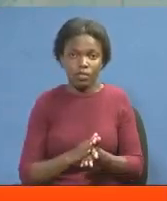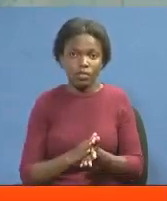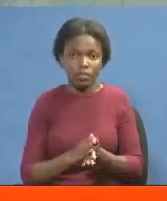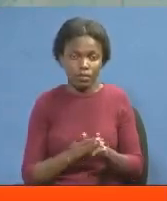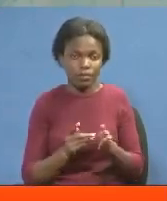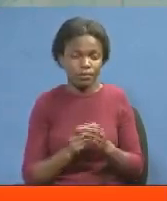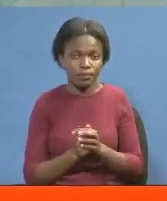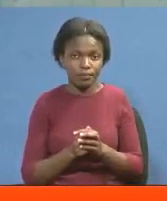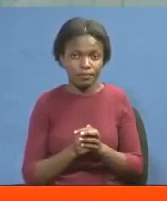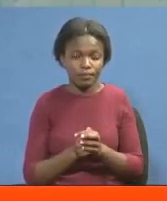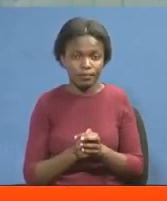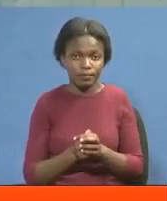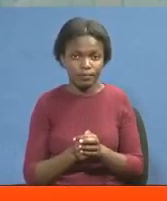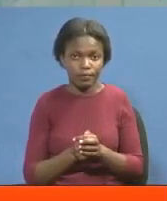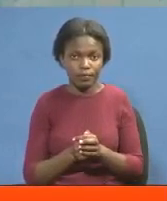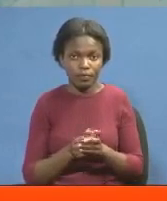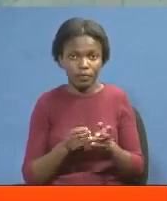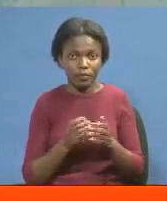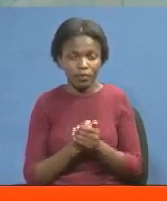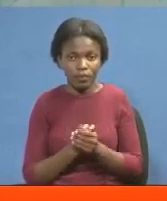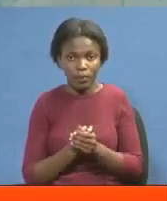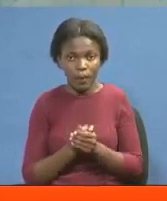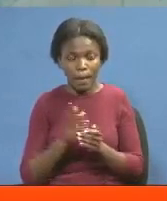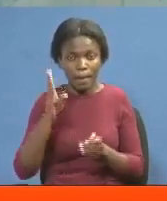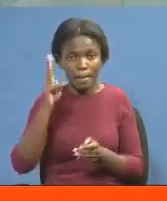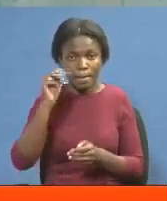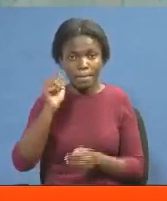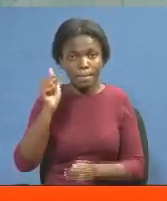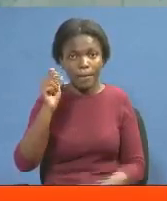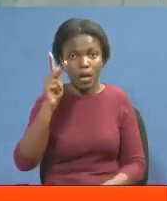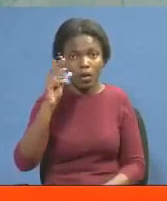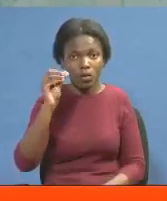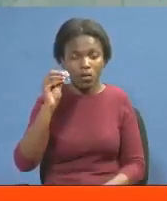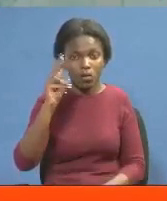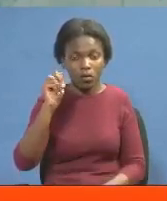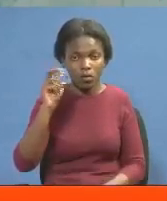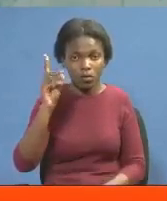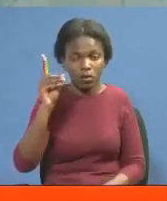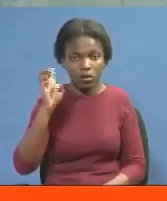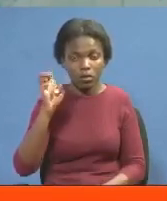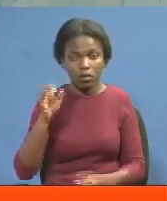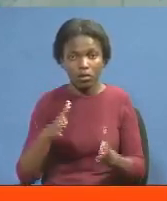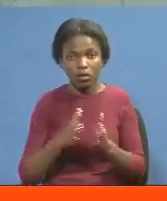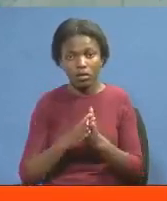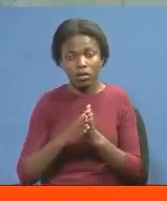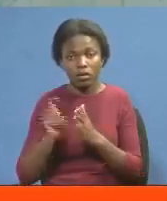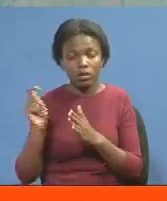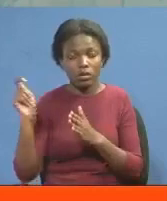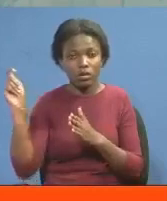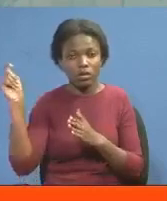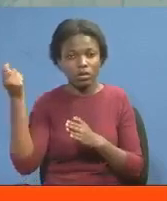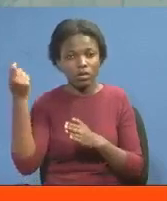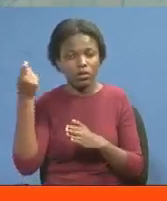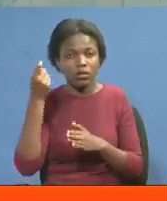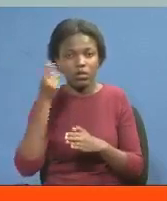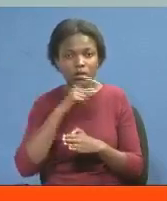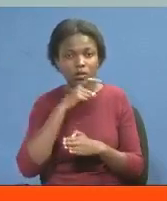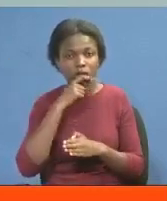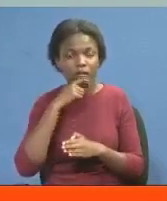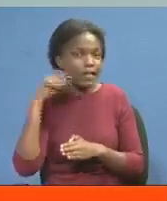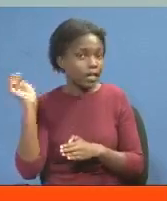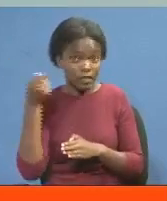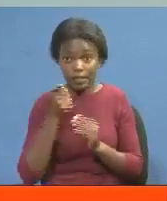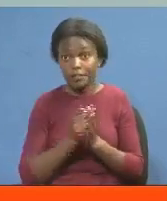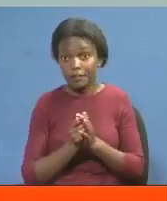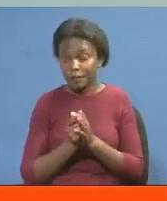Mm-hmm. President Kenyatta did that the other day with the Makonde mm-hmm. from Mozambique. Yes. They have been in this country for so long.